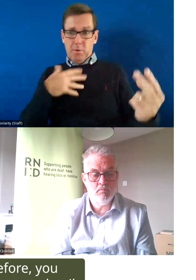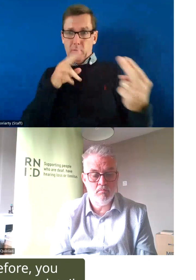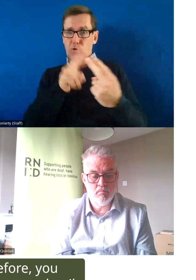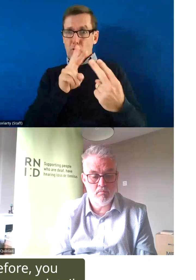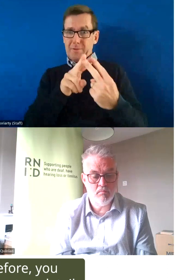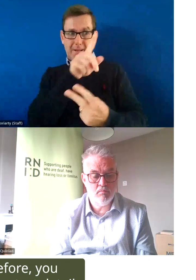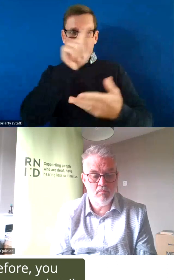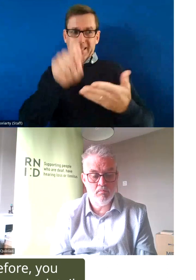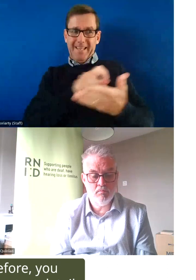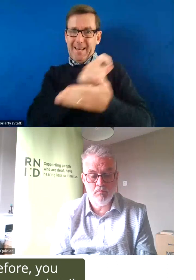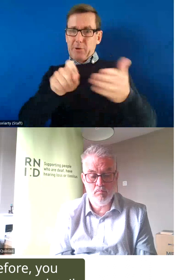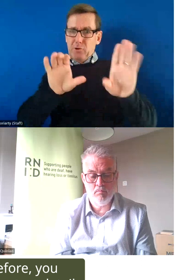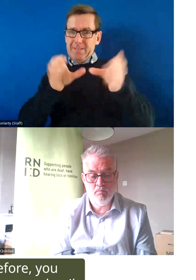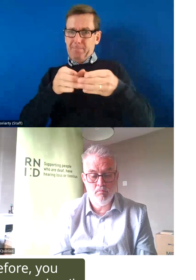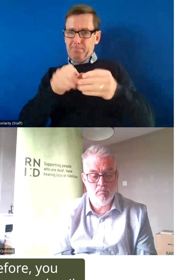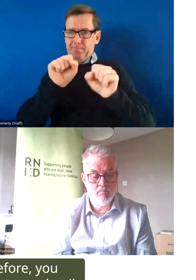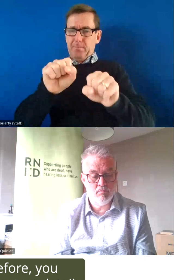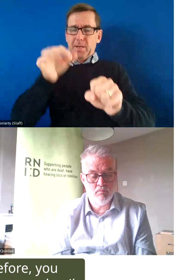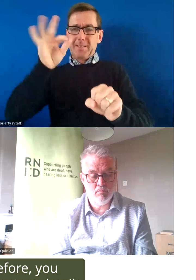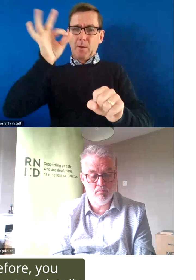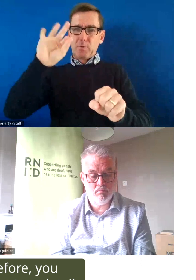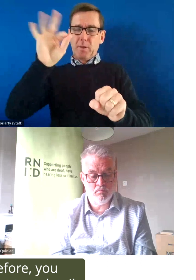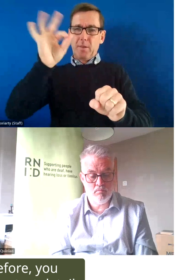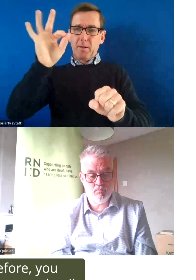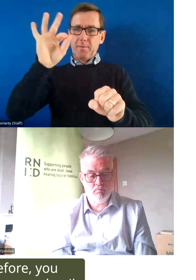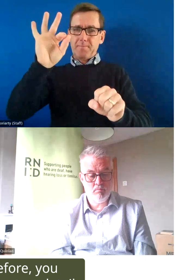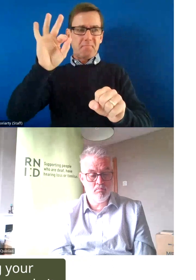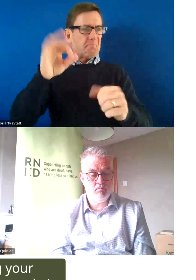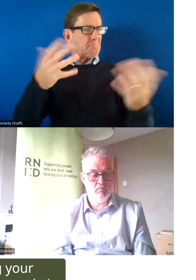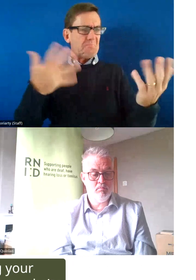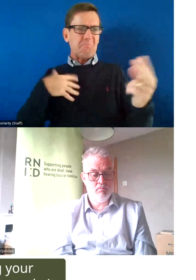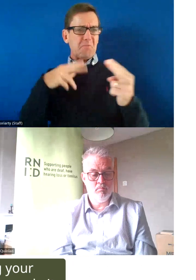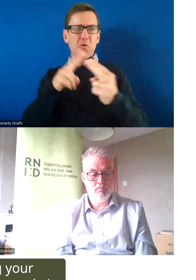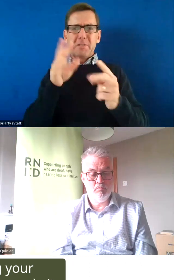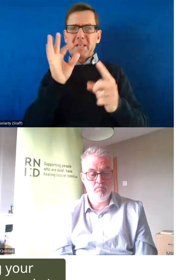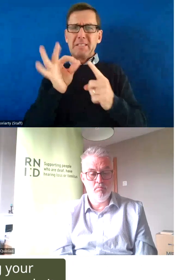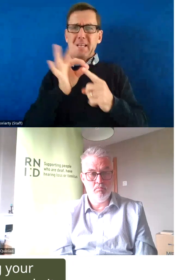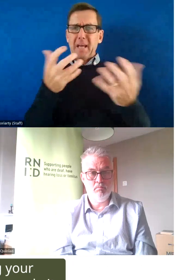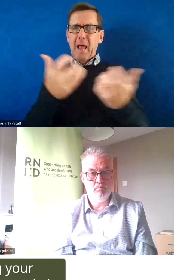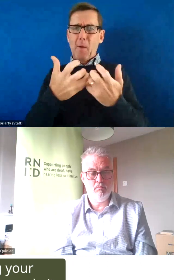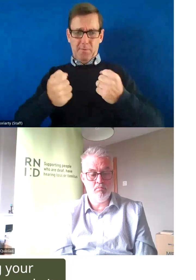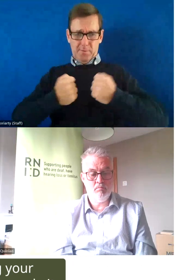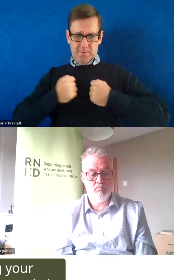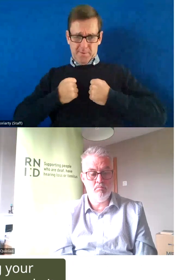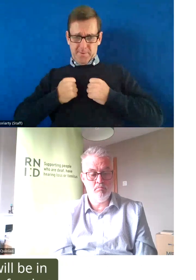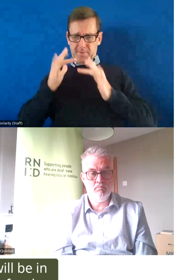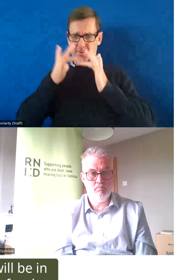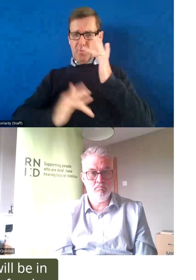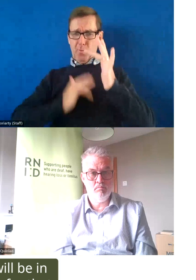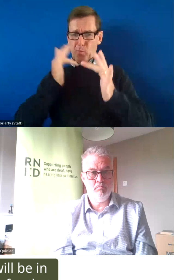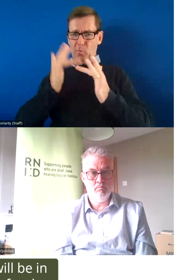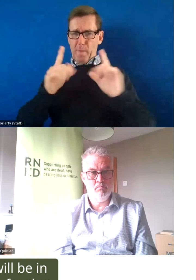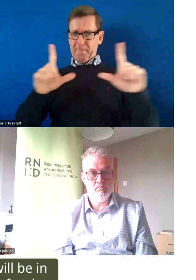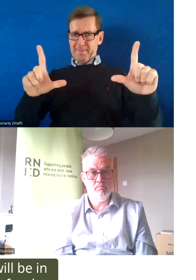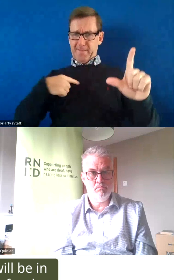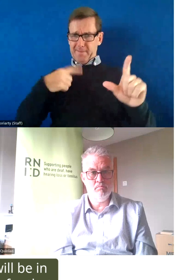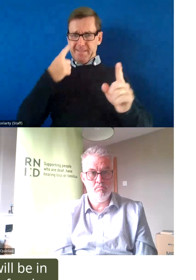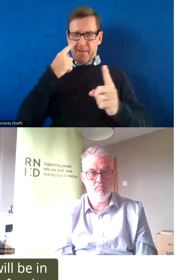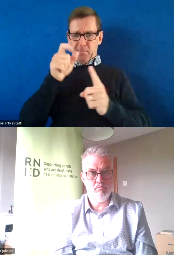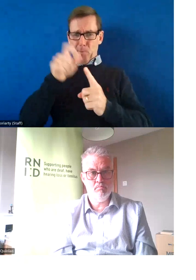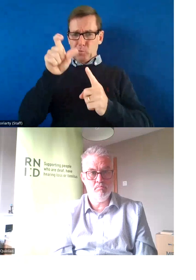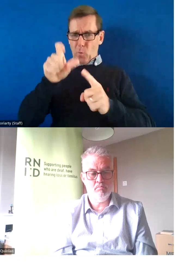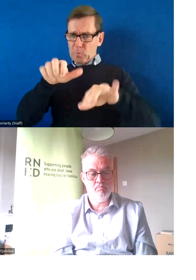council. And as I said before, you can find out their contact details by entering your postcode into our website, and the link will be in the